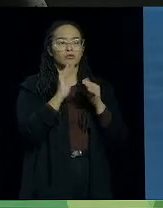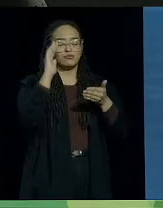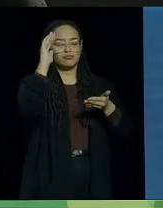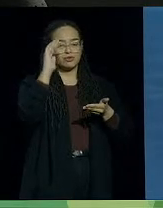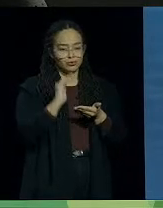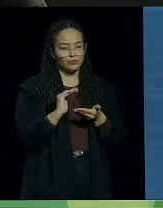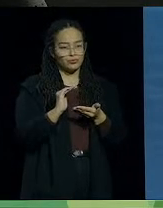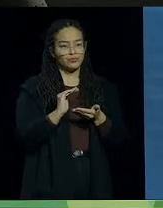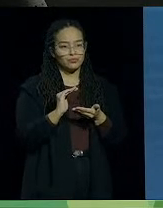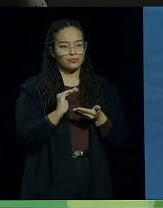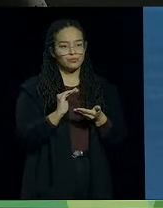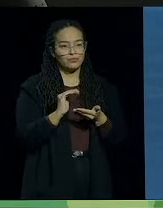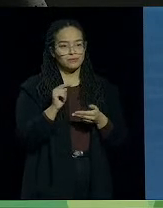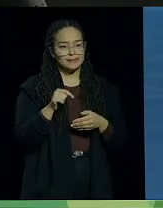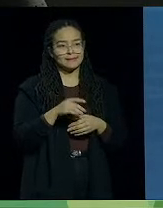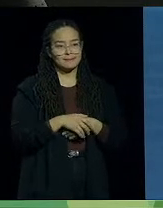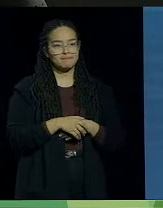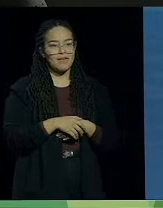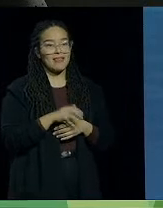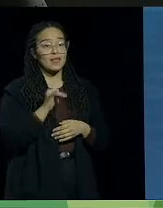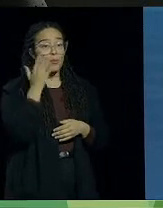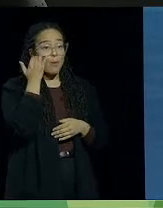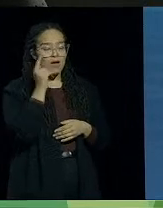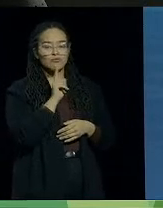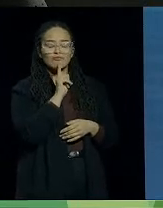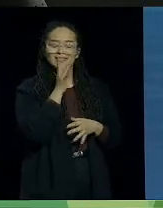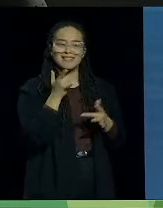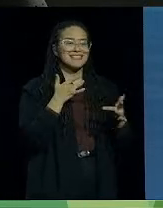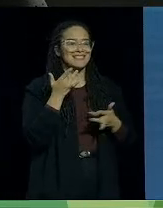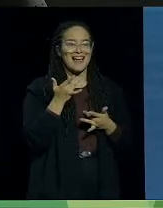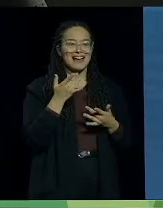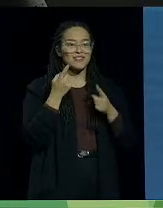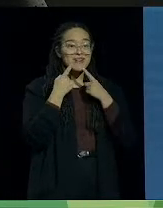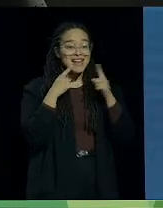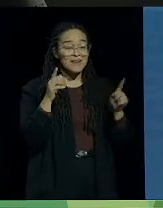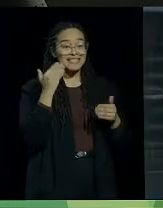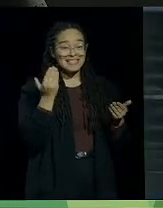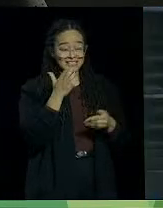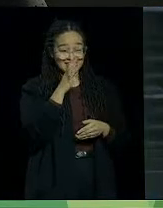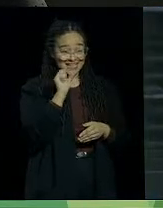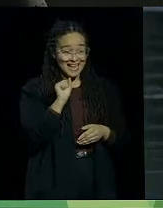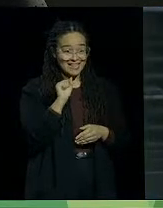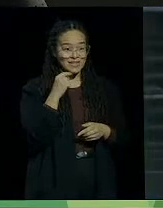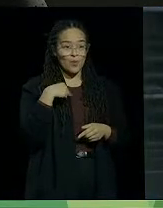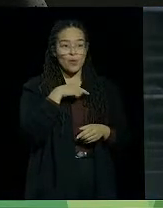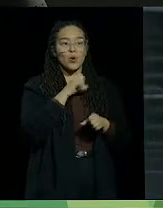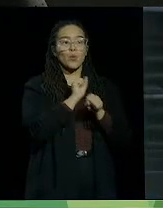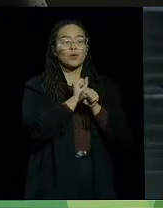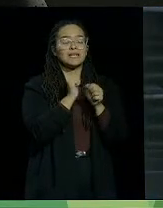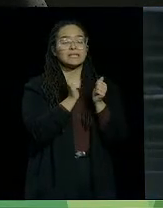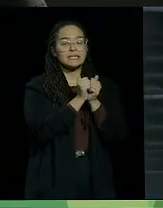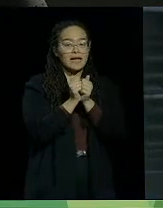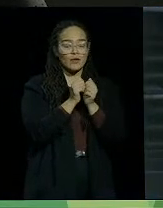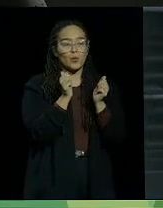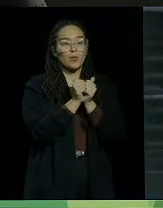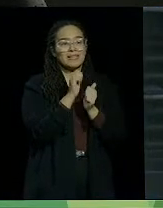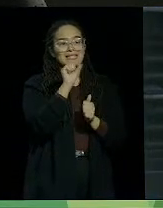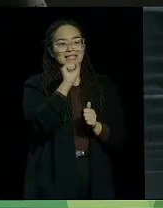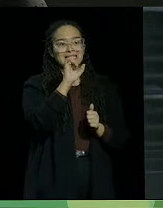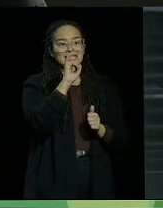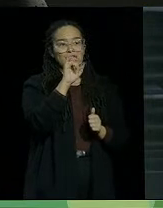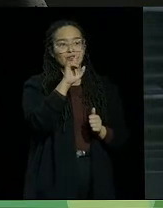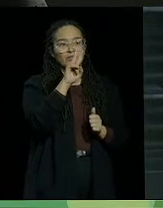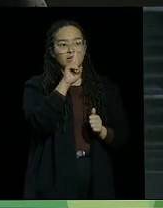these incidents. And that's why we're very excited to announce here at CES that we are working together with